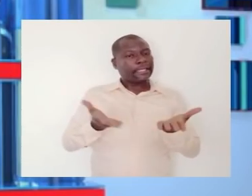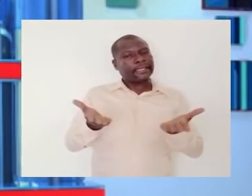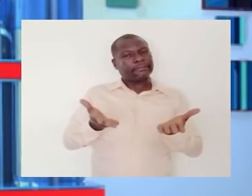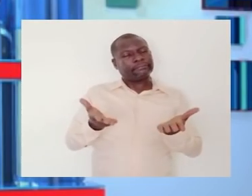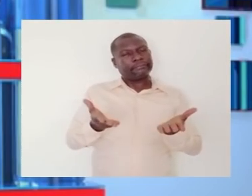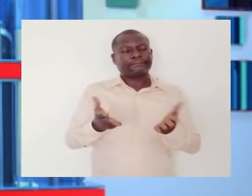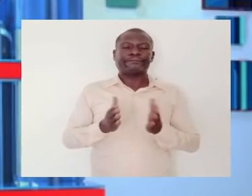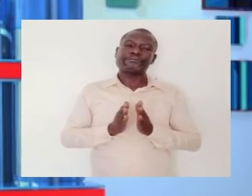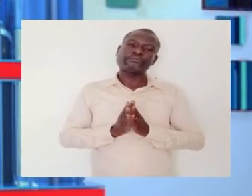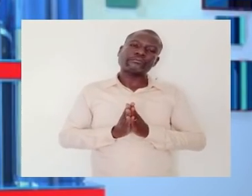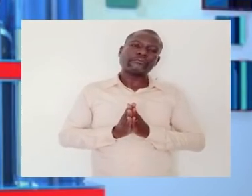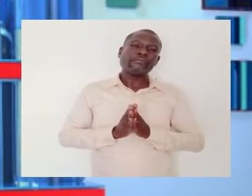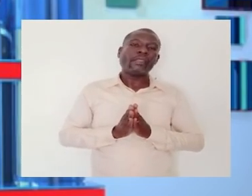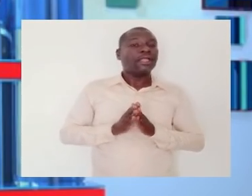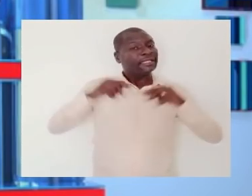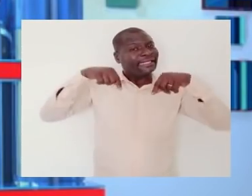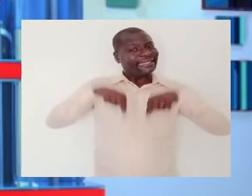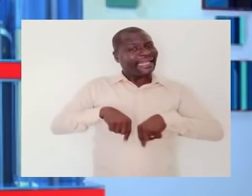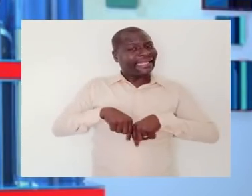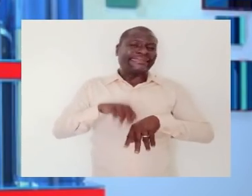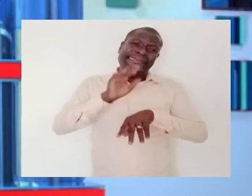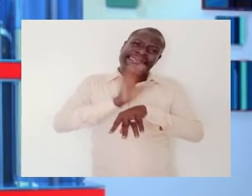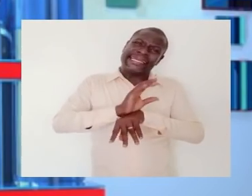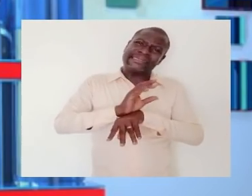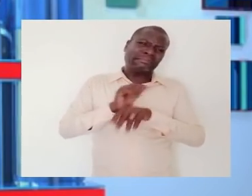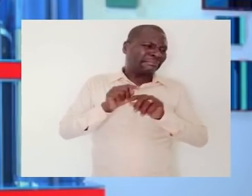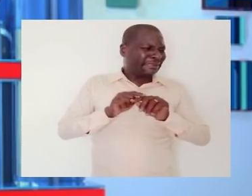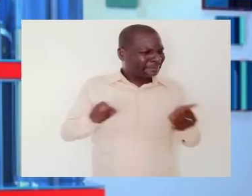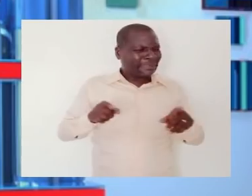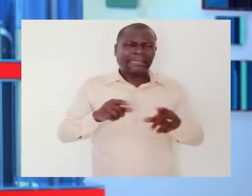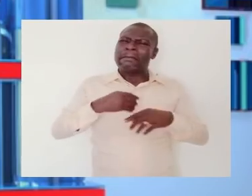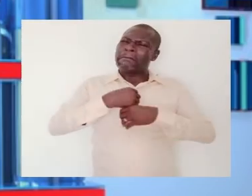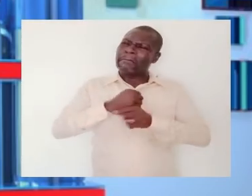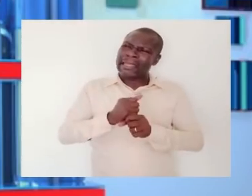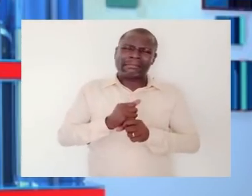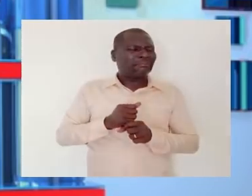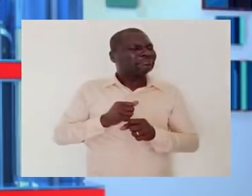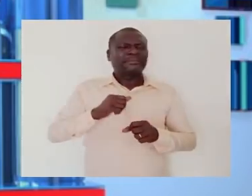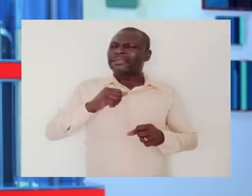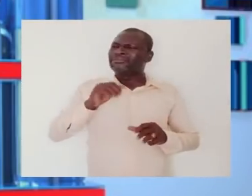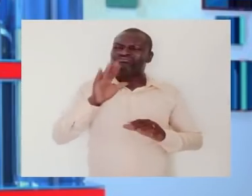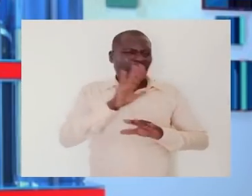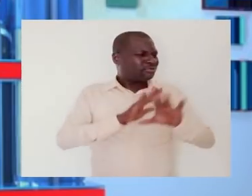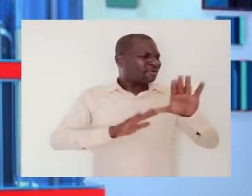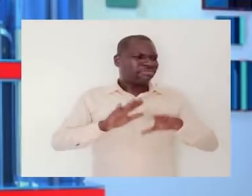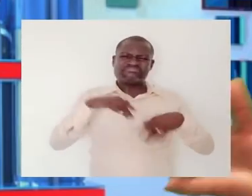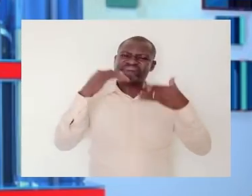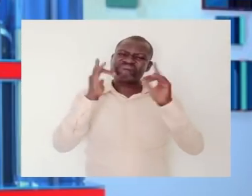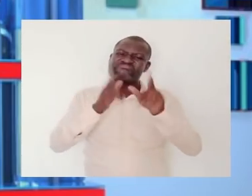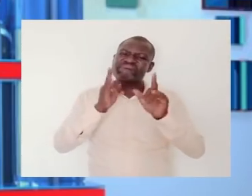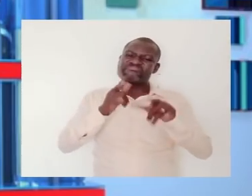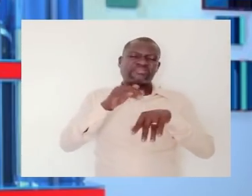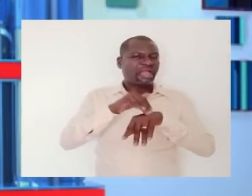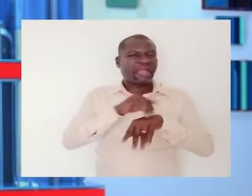tell me. Yama a sorry, a macristo sum, I am ridiculous, and eh? And crofo dicristo sum, a who